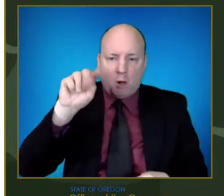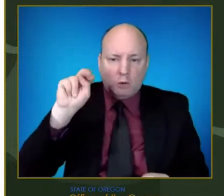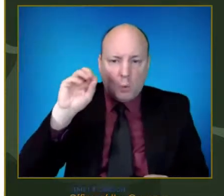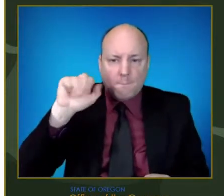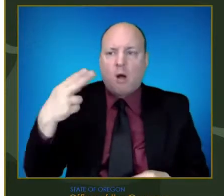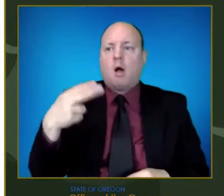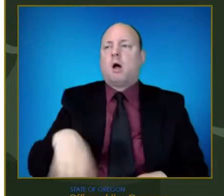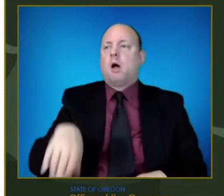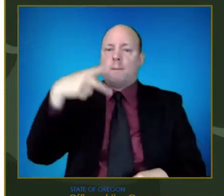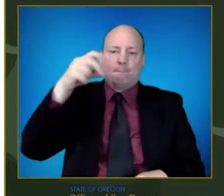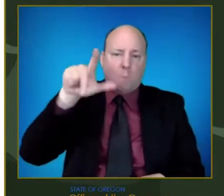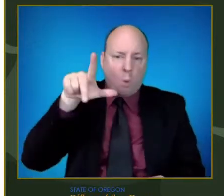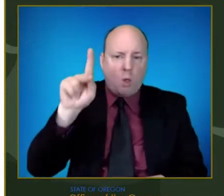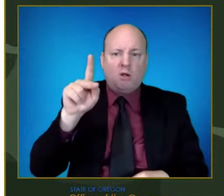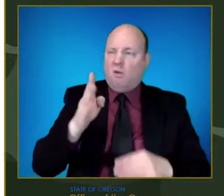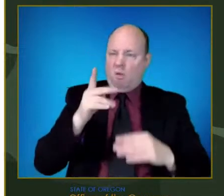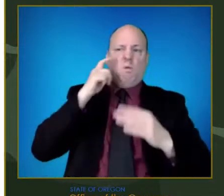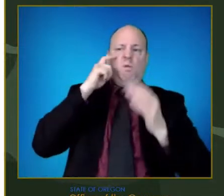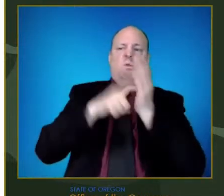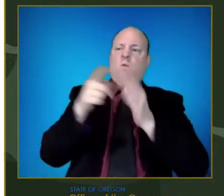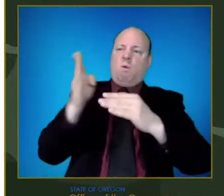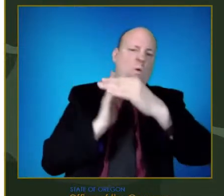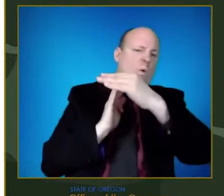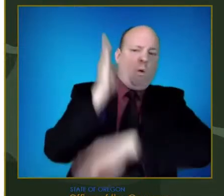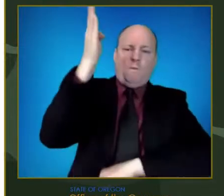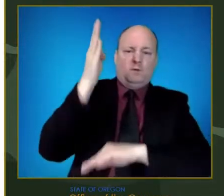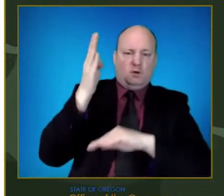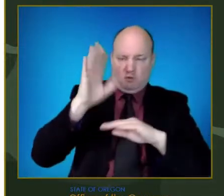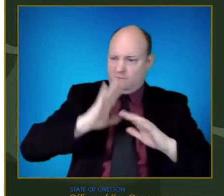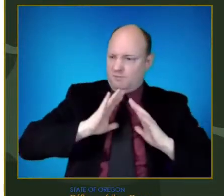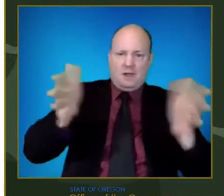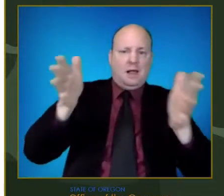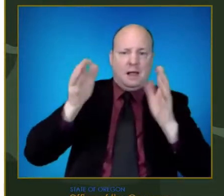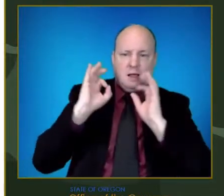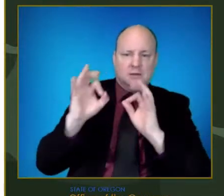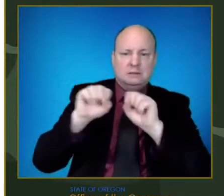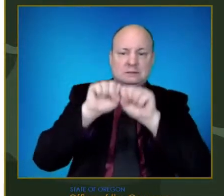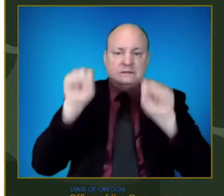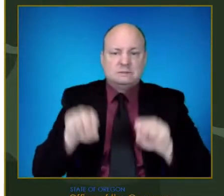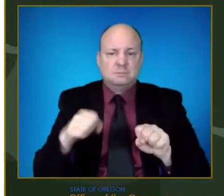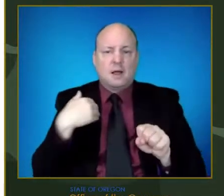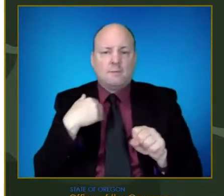We did have a coding issue that affected the way data were ascribed to Baker and Washington counties,